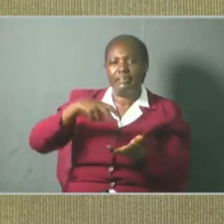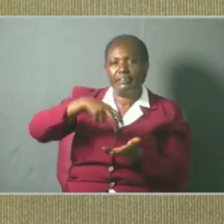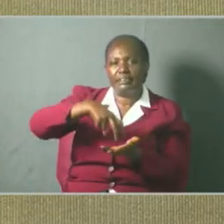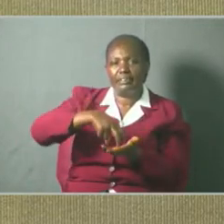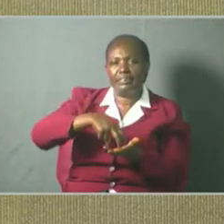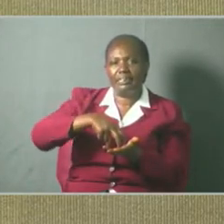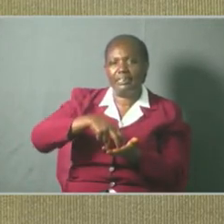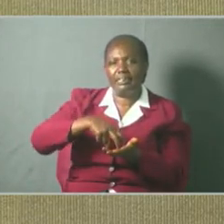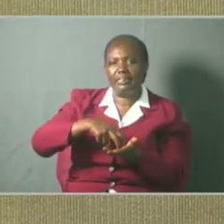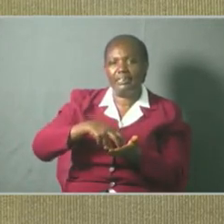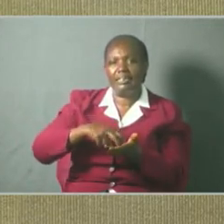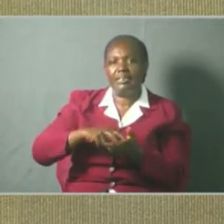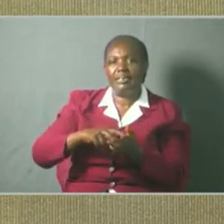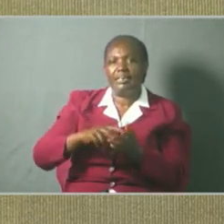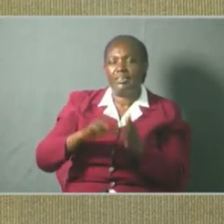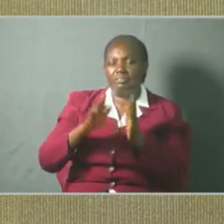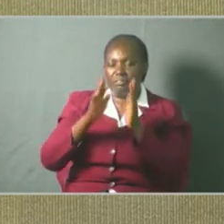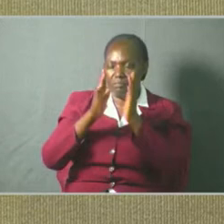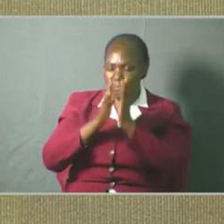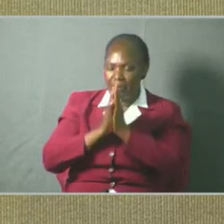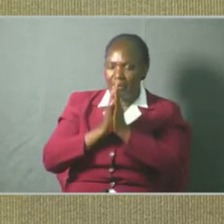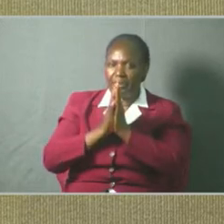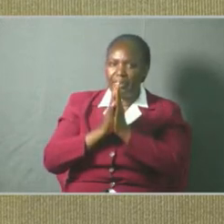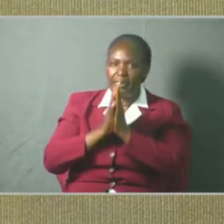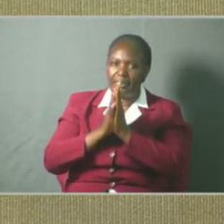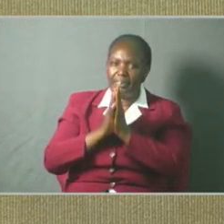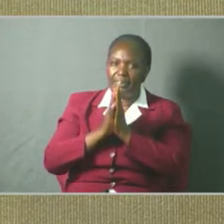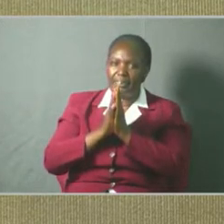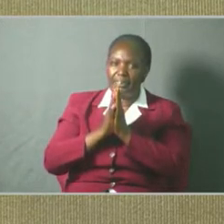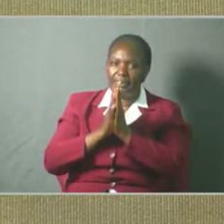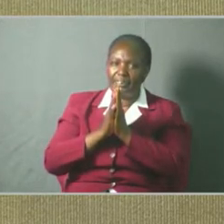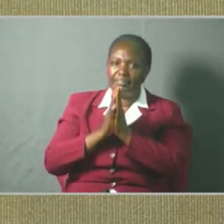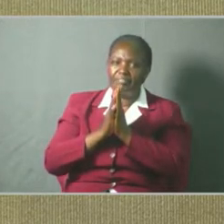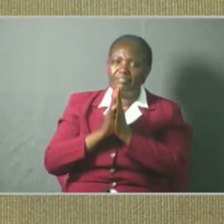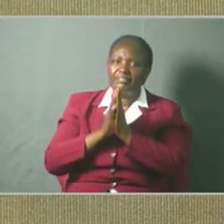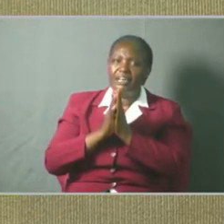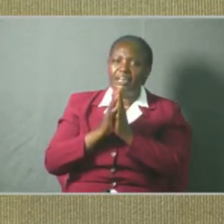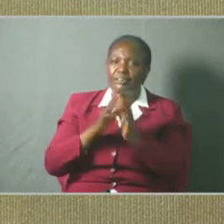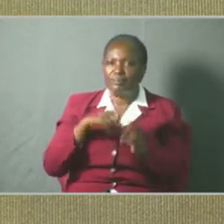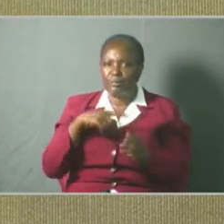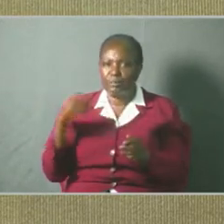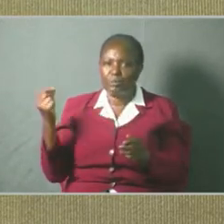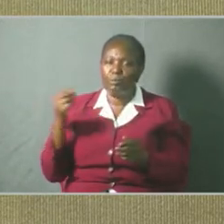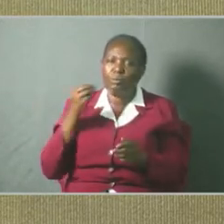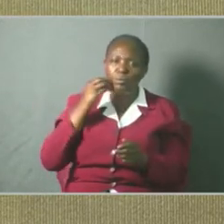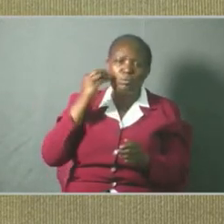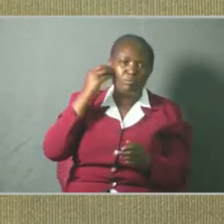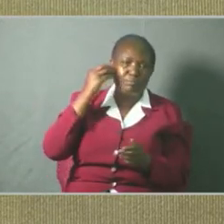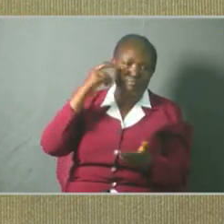And after we've prayed, we'll have a small bite at the tent.